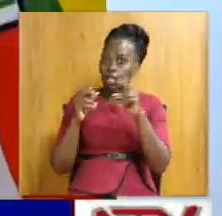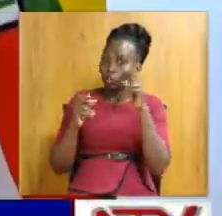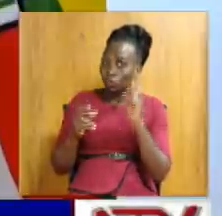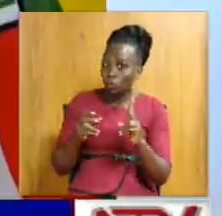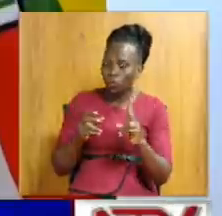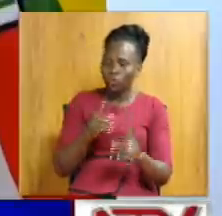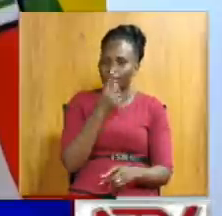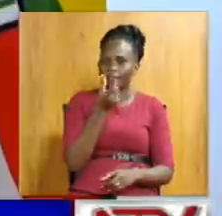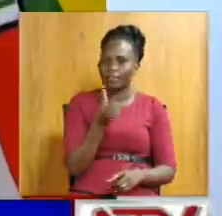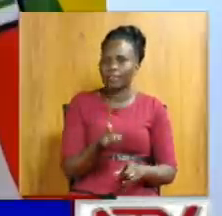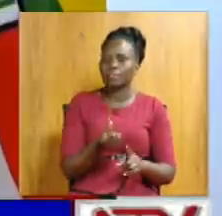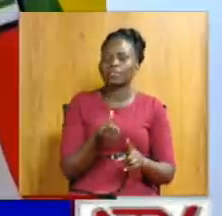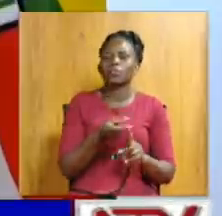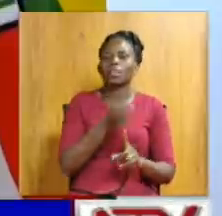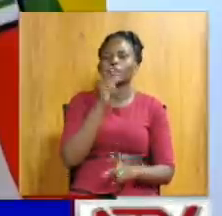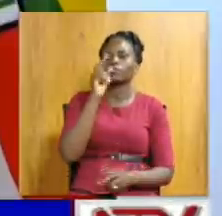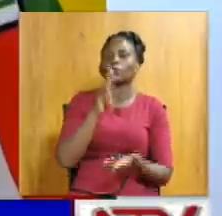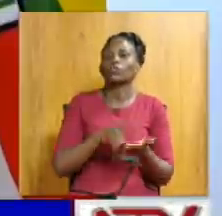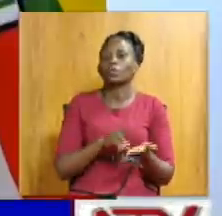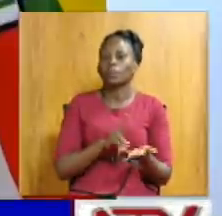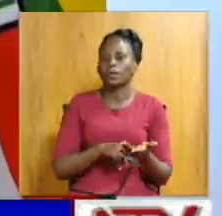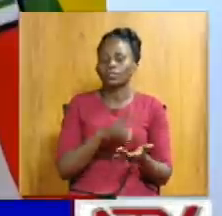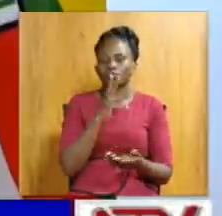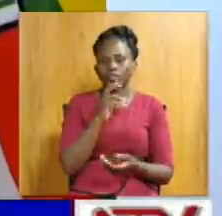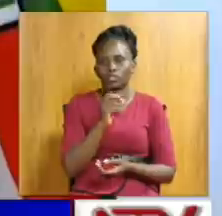the 16th of November,